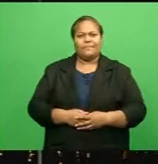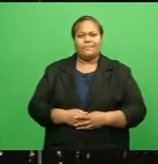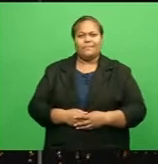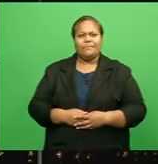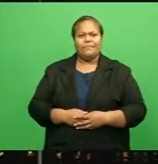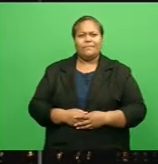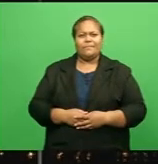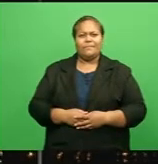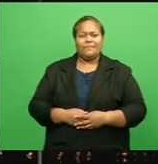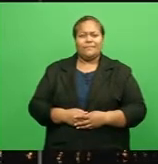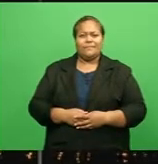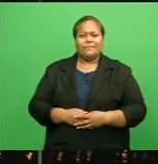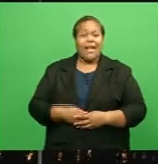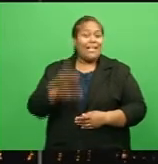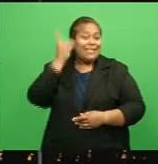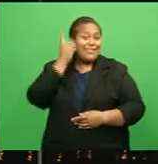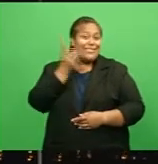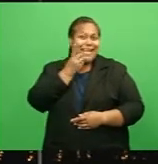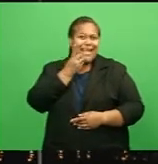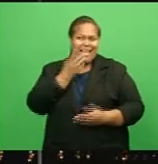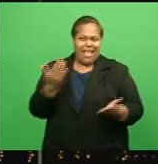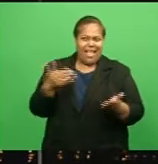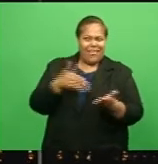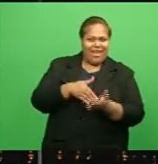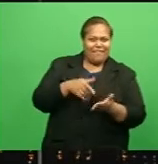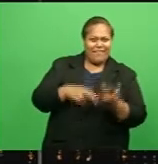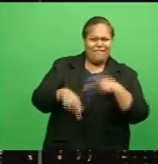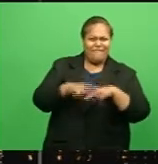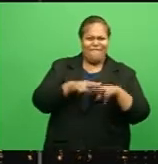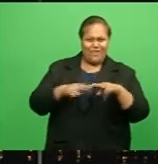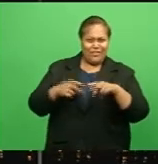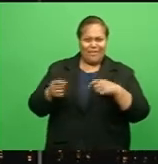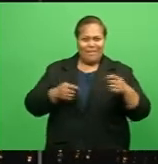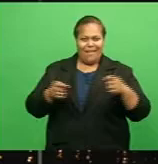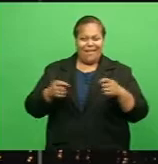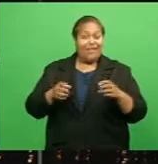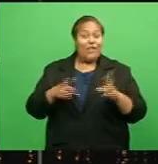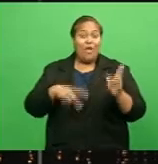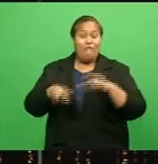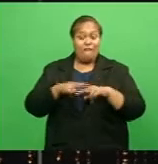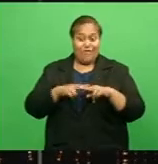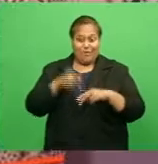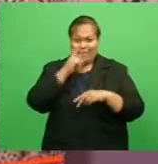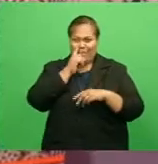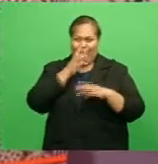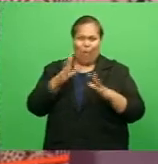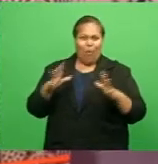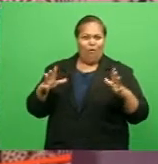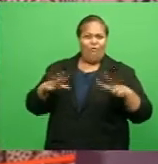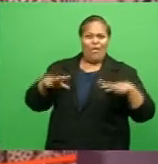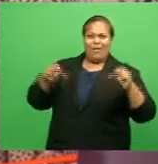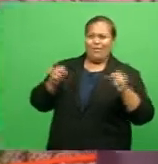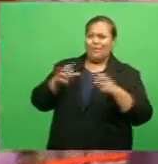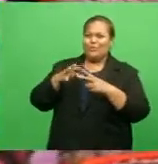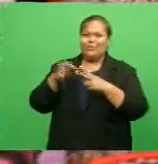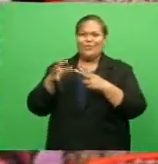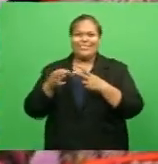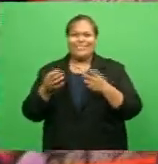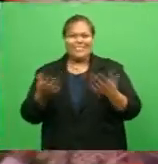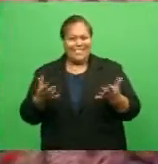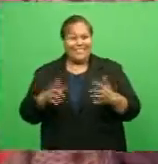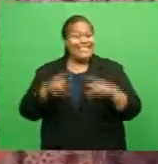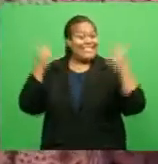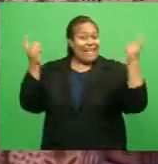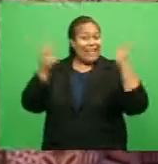of Digicel into the Fiji market was one of the first signs of liberalisation in the Fijian economy. The telecommunications company